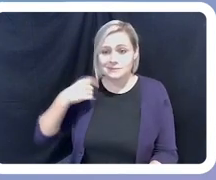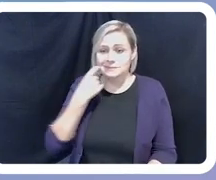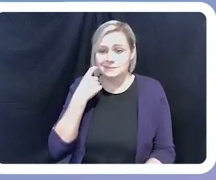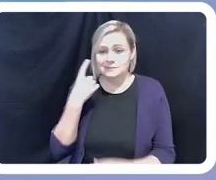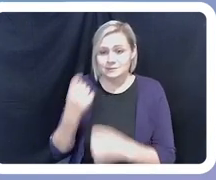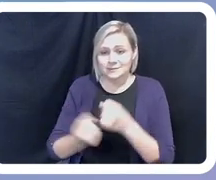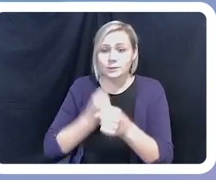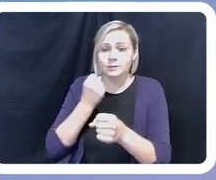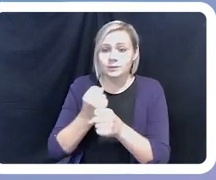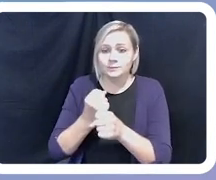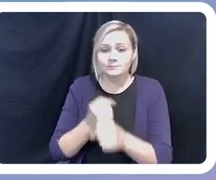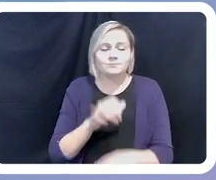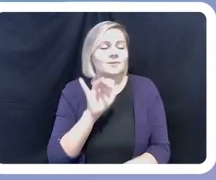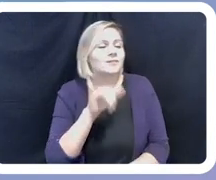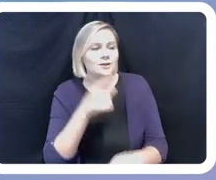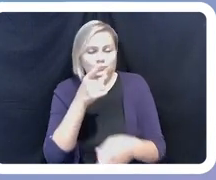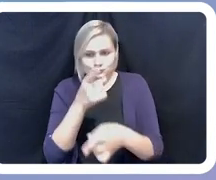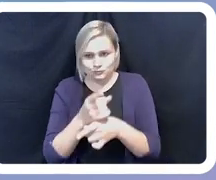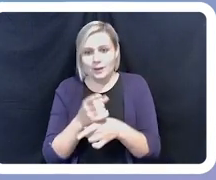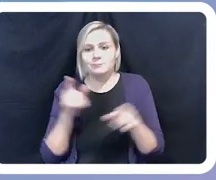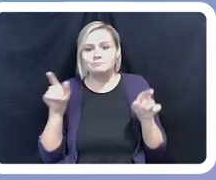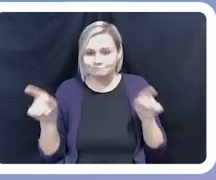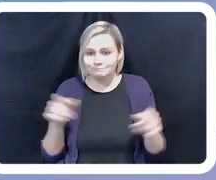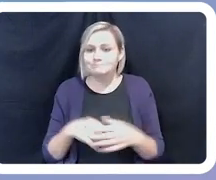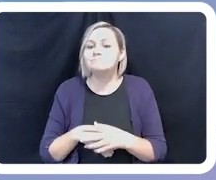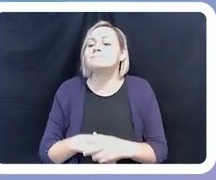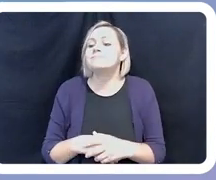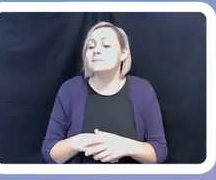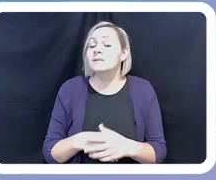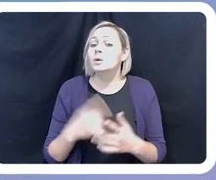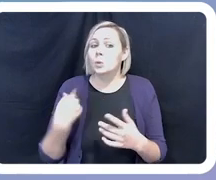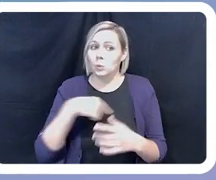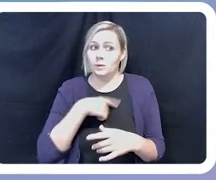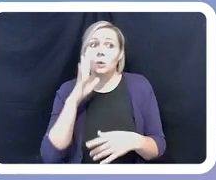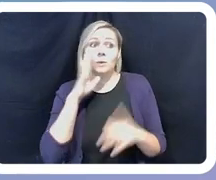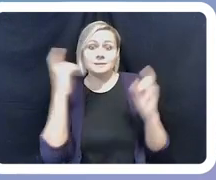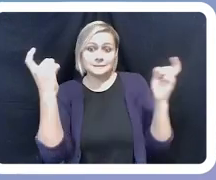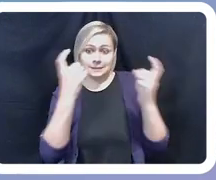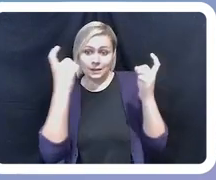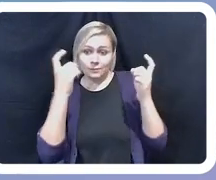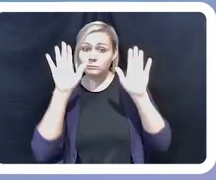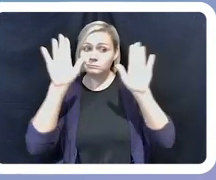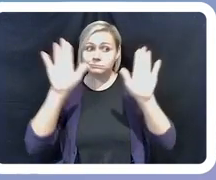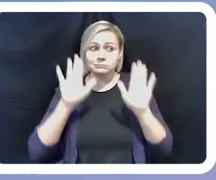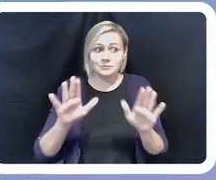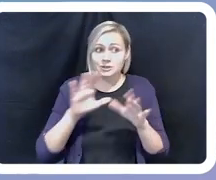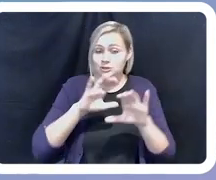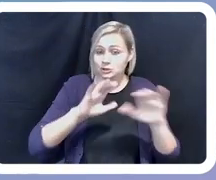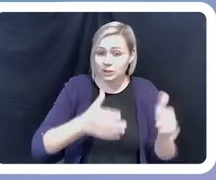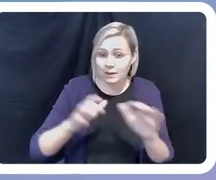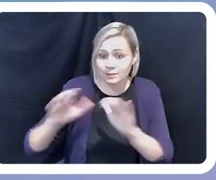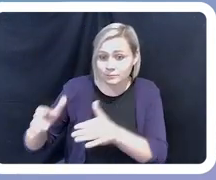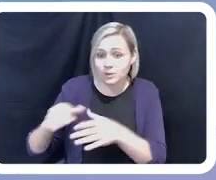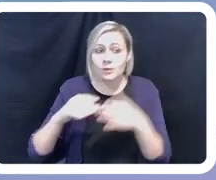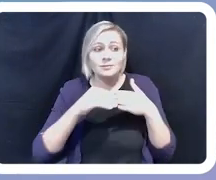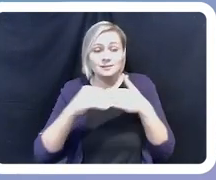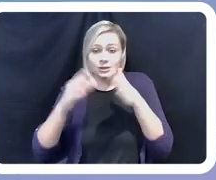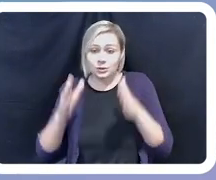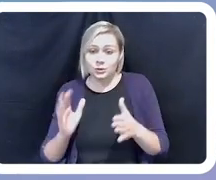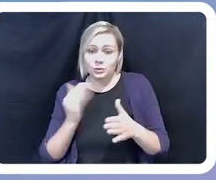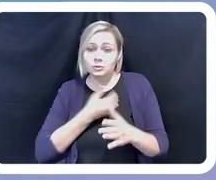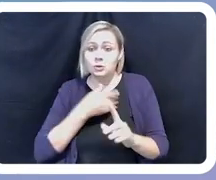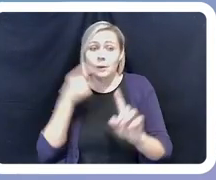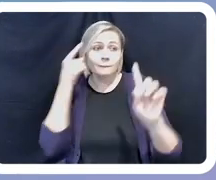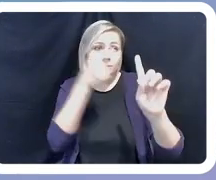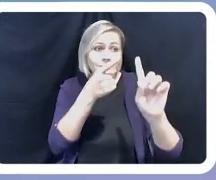this past year. That's right, Josh and Kelly. I mean, not only are we gonna celebrate the outstanding chapters and leaders